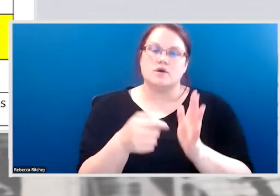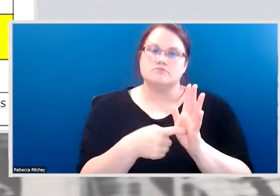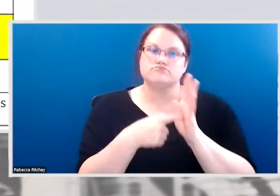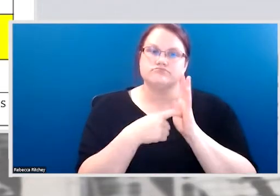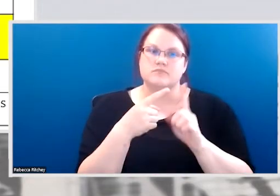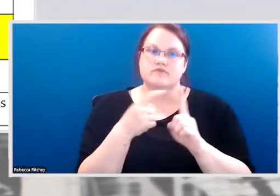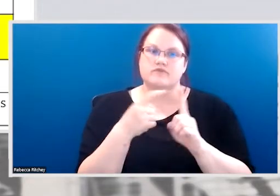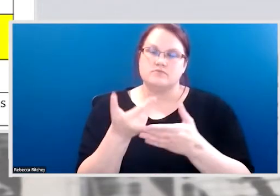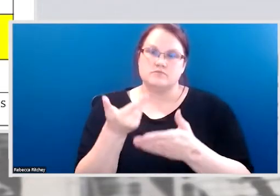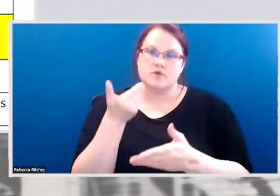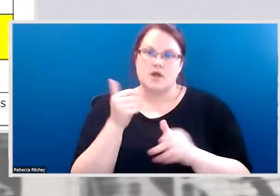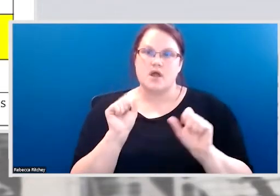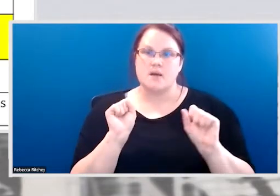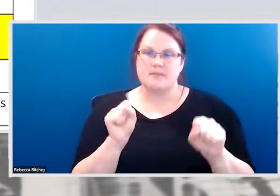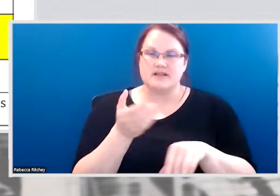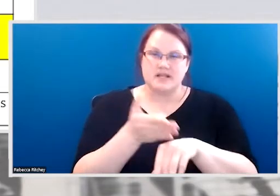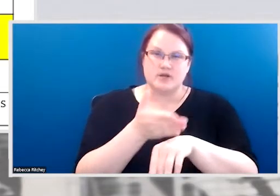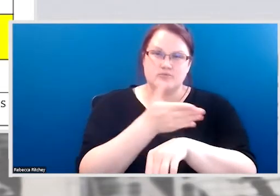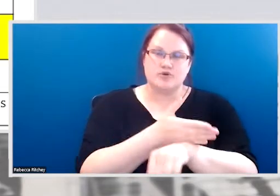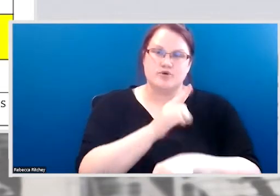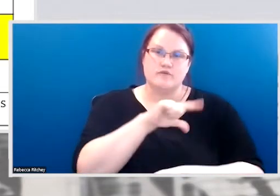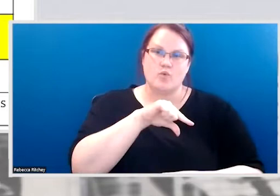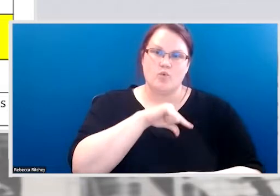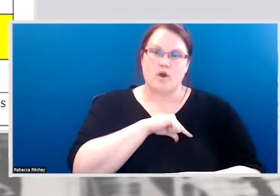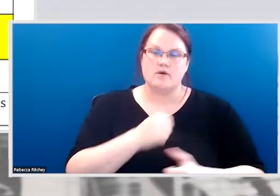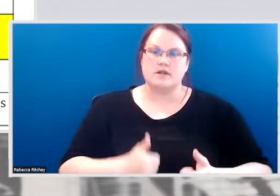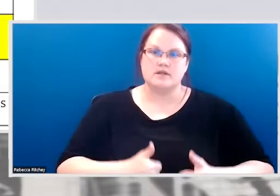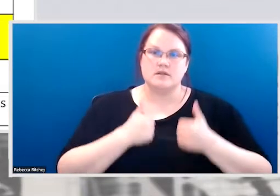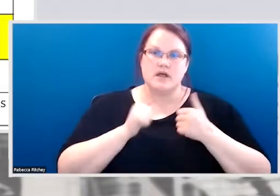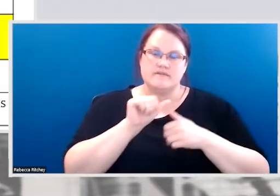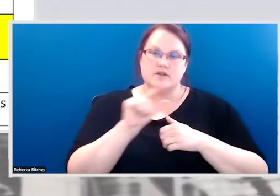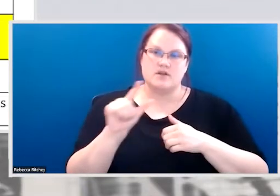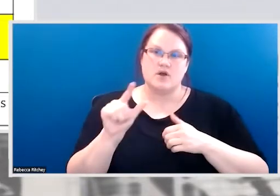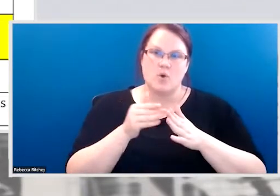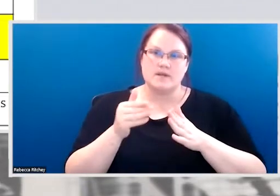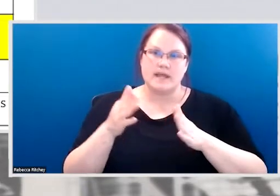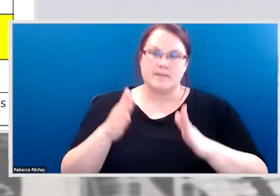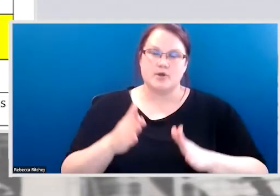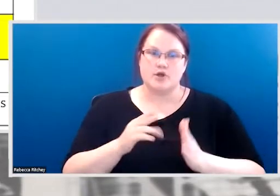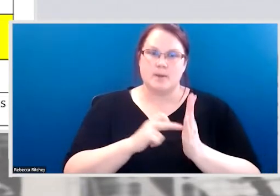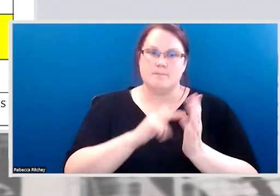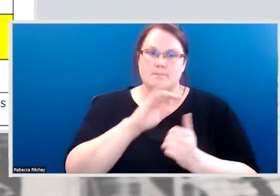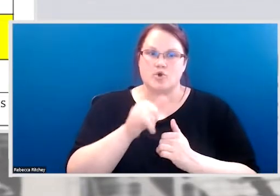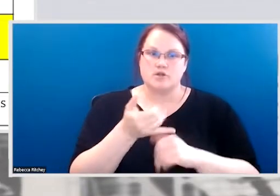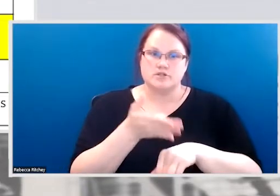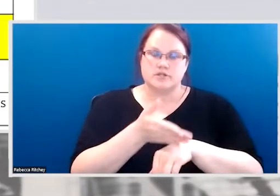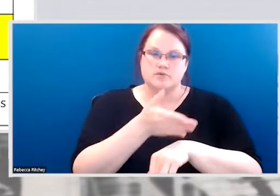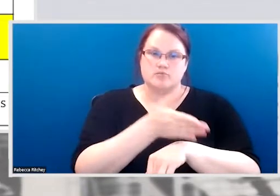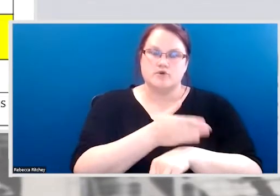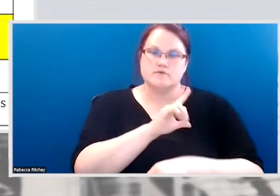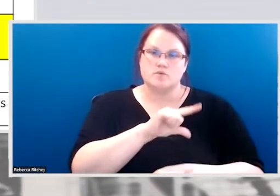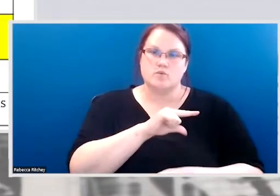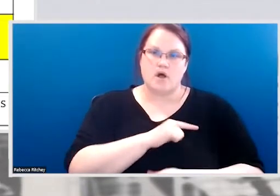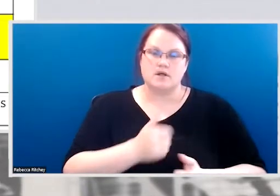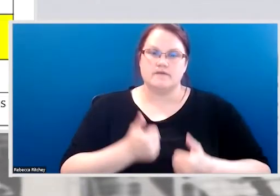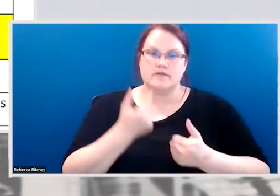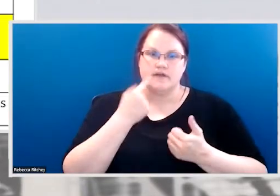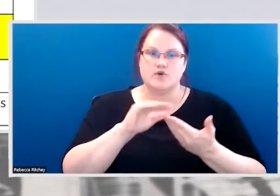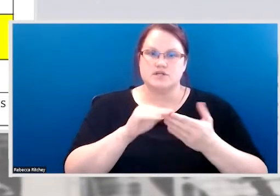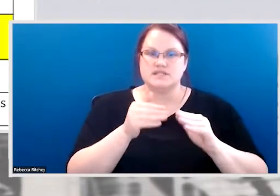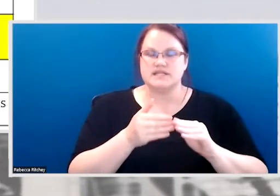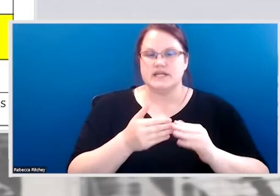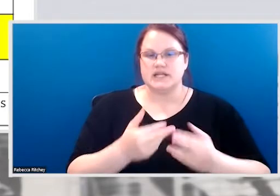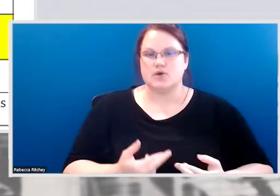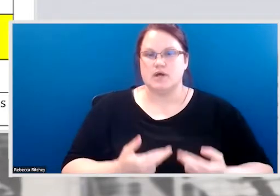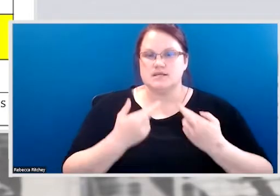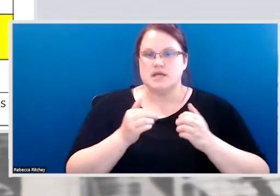previously ability to improve quality of life in all city neighborhoods to project improves quality of life for city residents with low and moderate